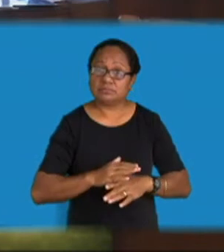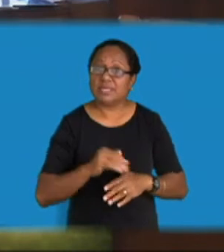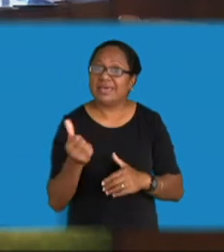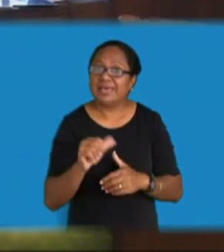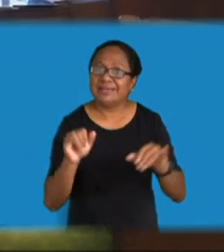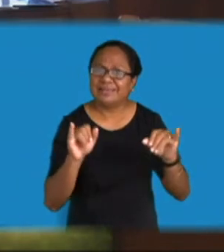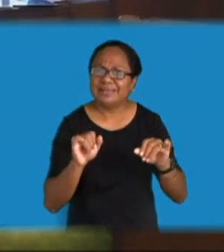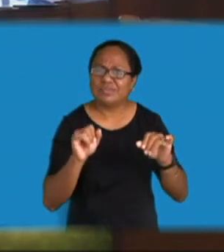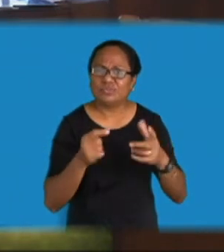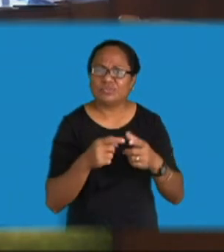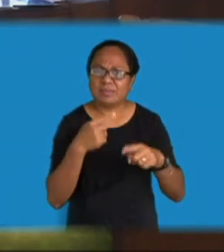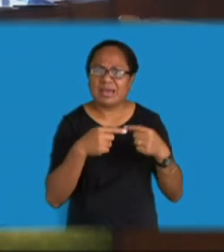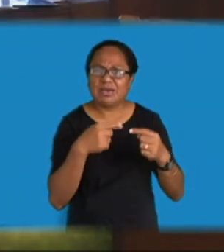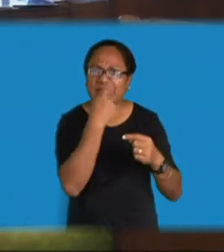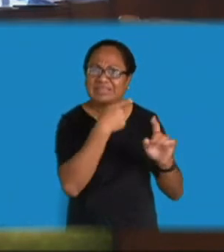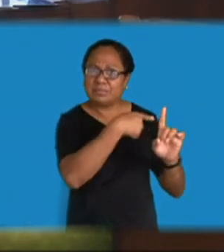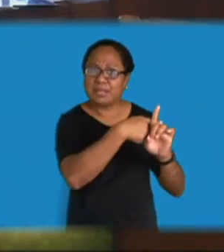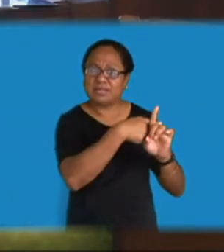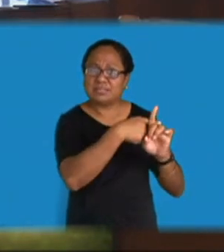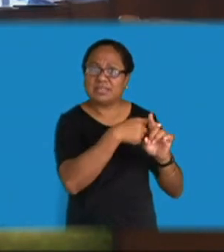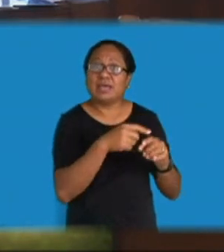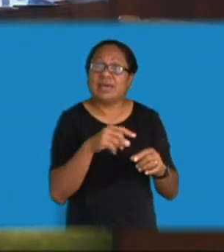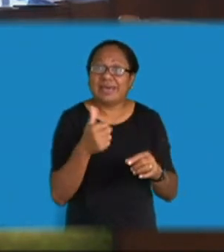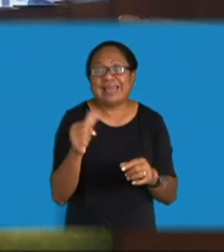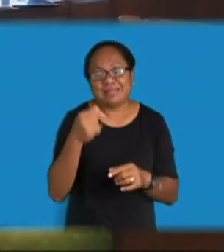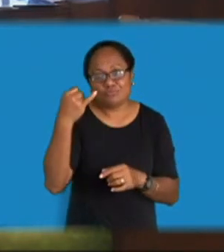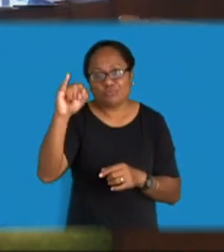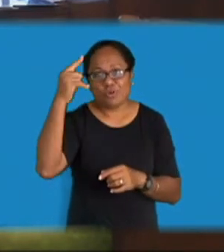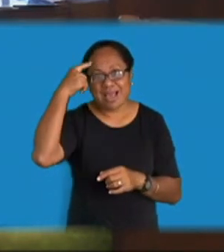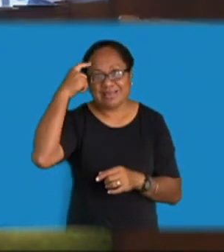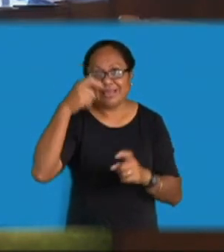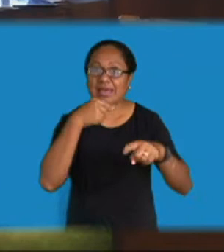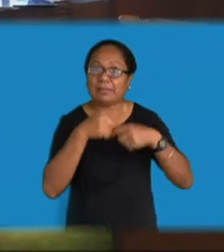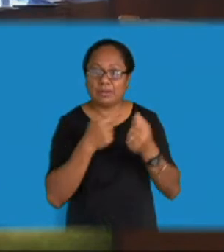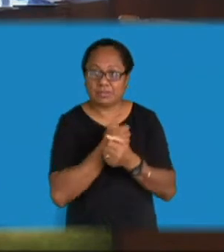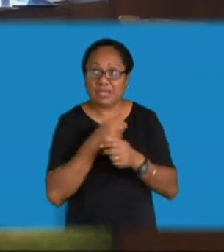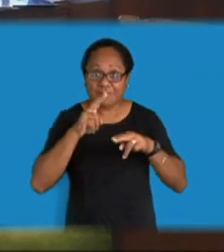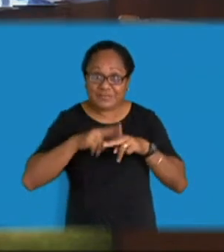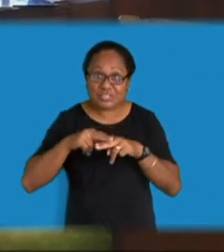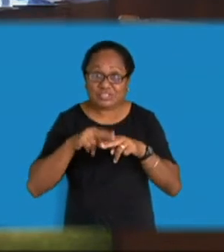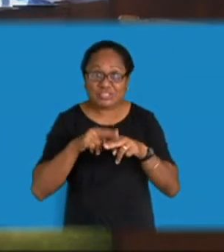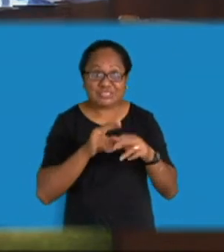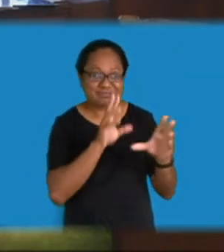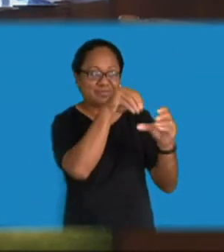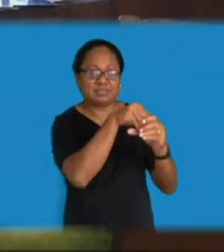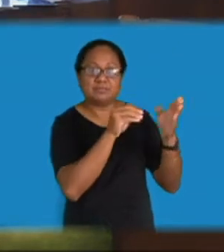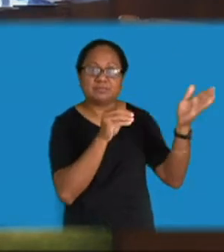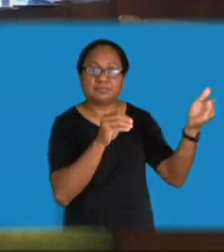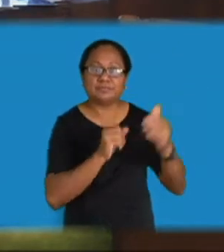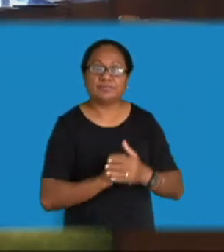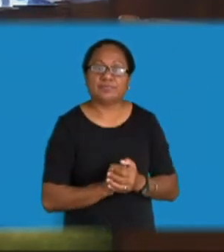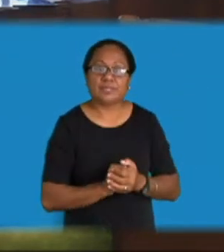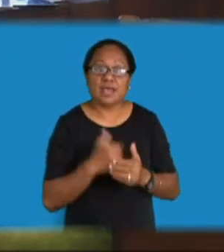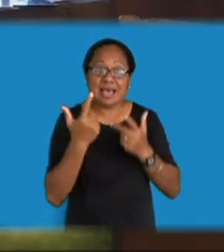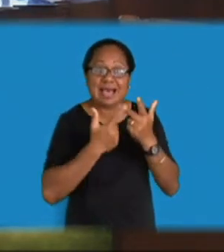may be with regards to PACER Plus and any misconceptions about Fiji's participation. Madam Speaker, another issue